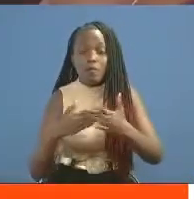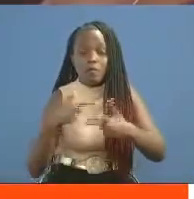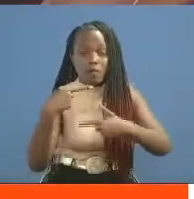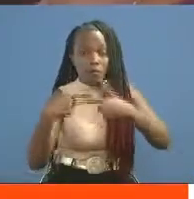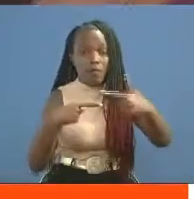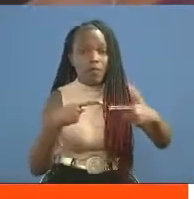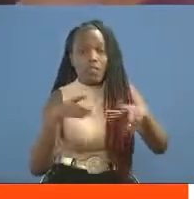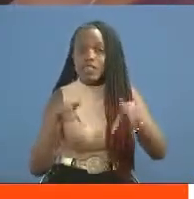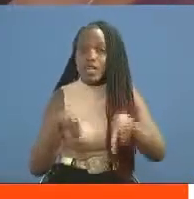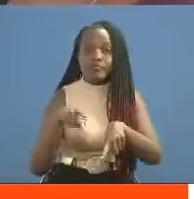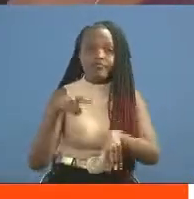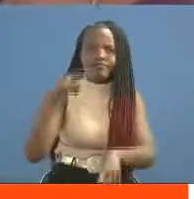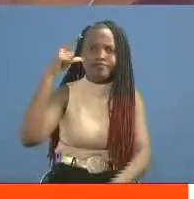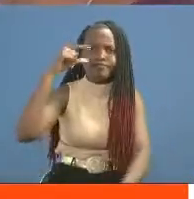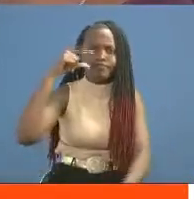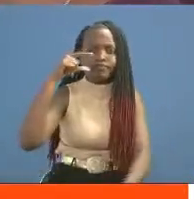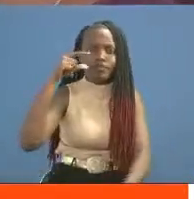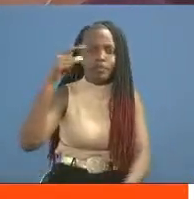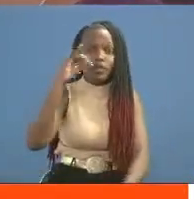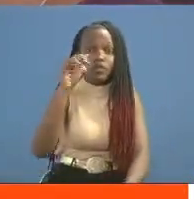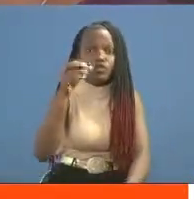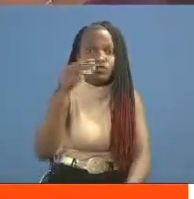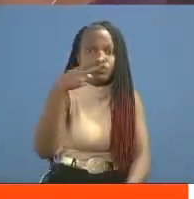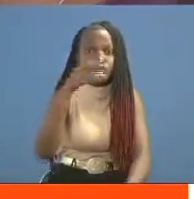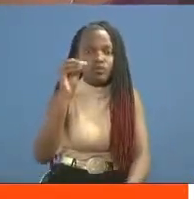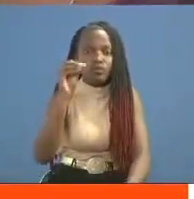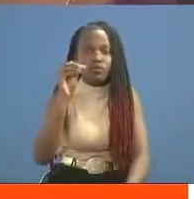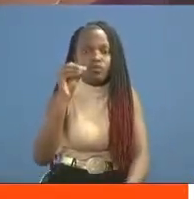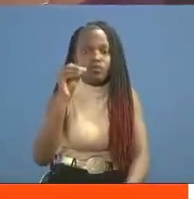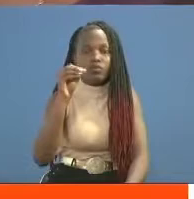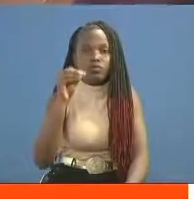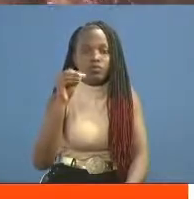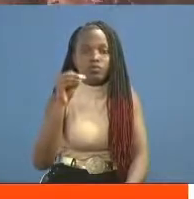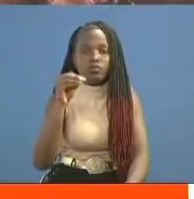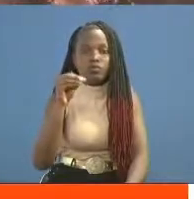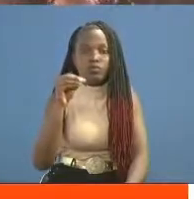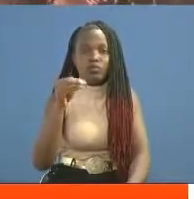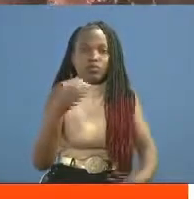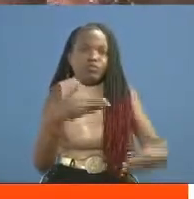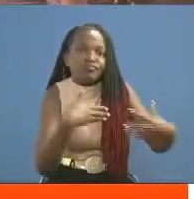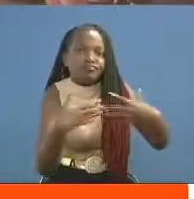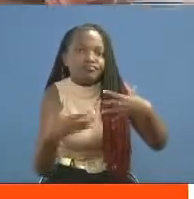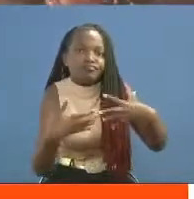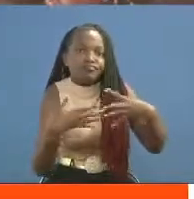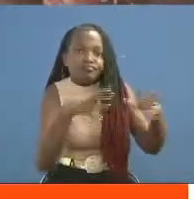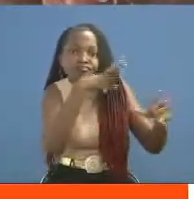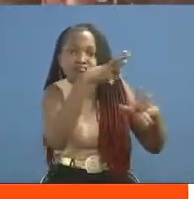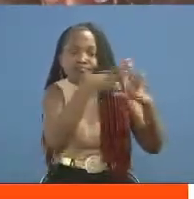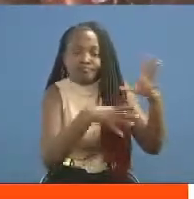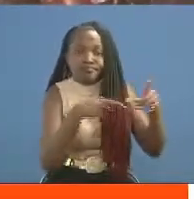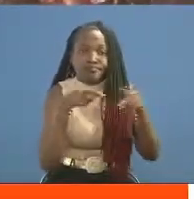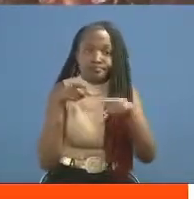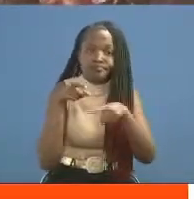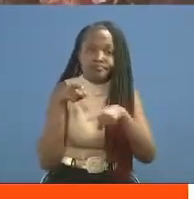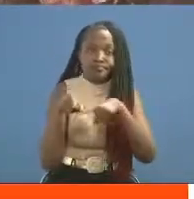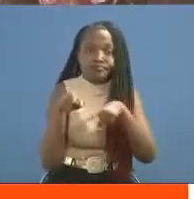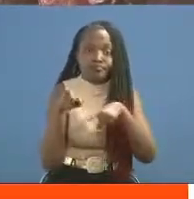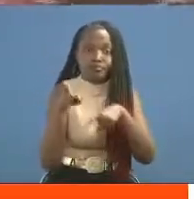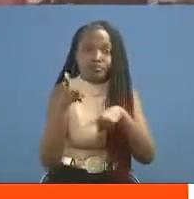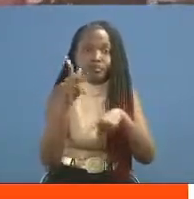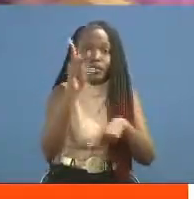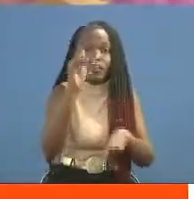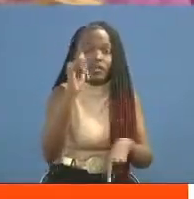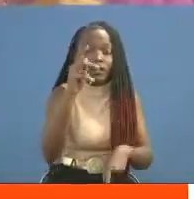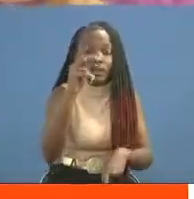his Mombasa counterpart Hassan Joho, and sibling rivalry is likely to complicate ODM's fortunes. Kingi